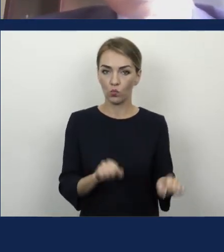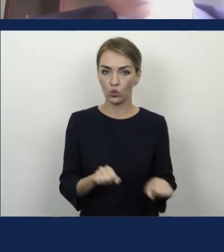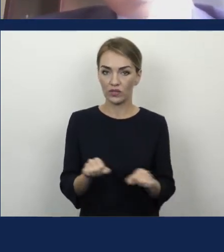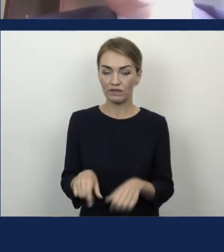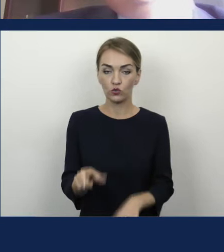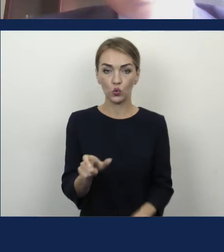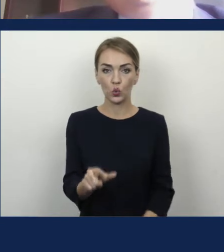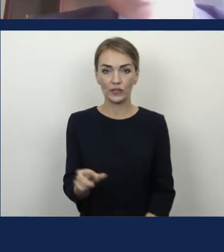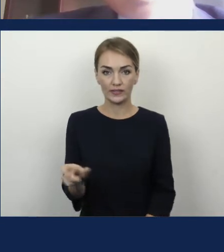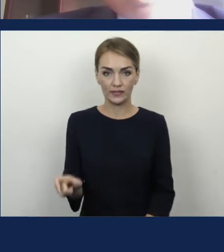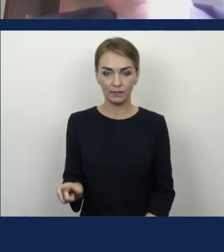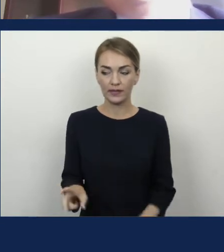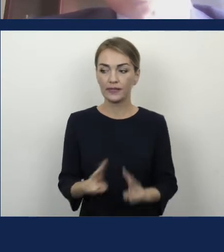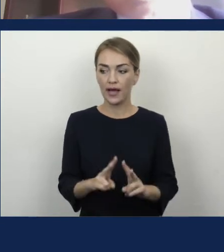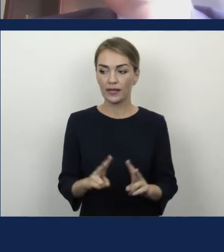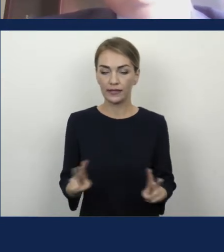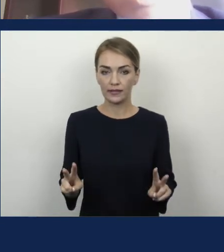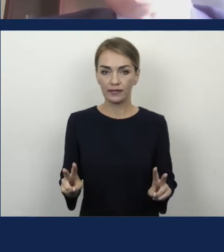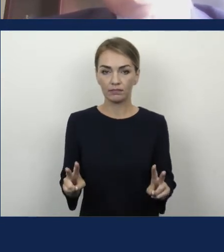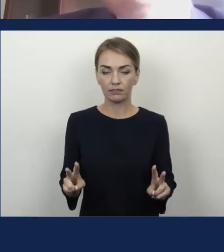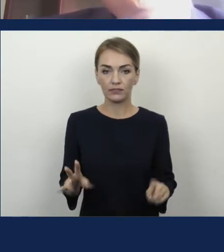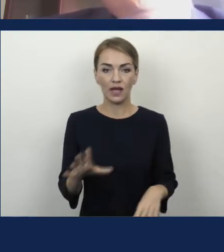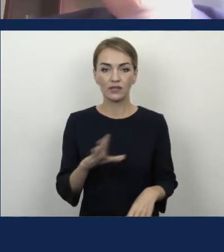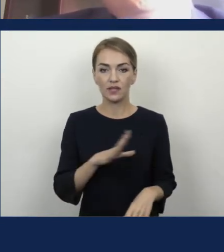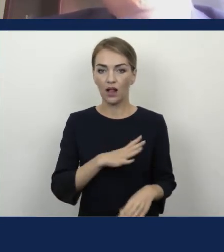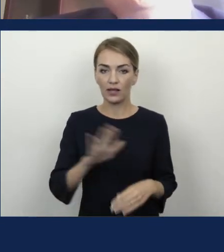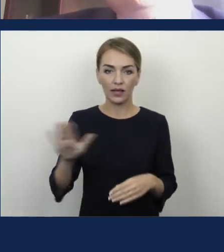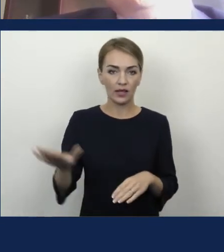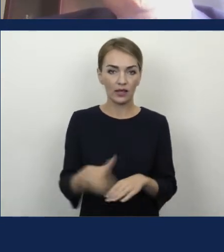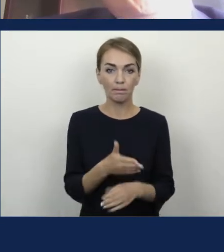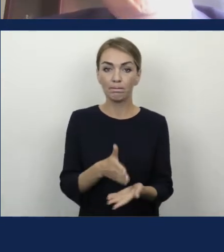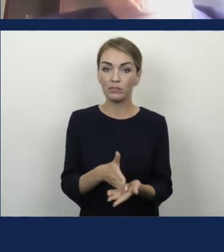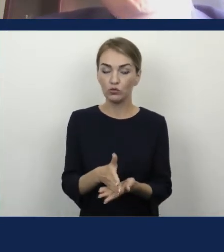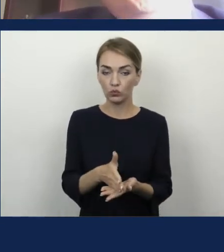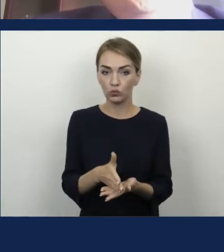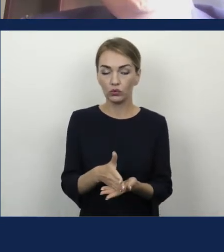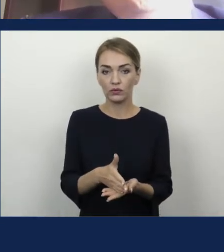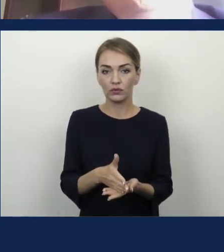individuals from becoming members of a national parliament.